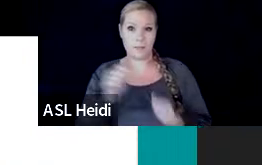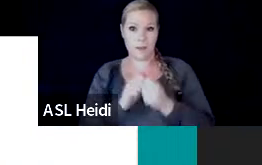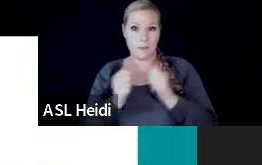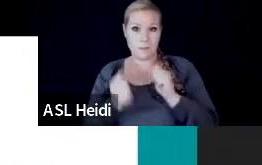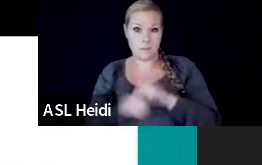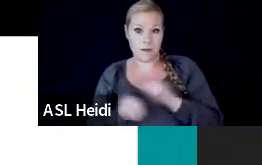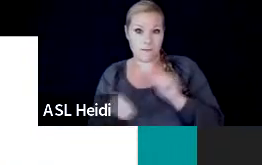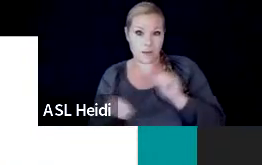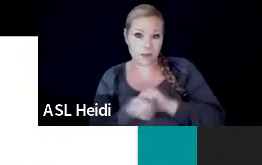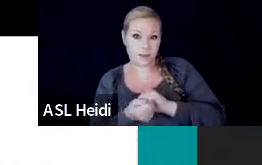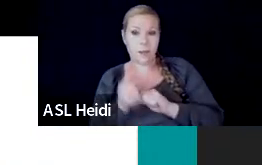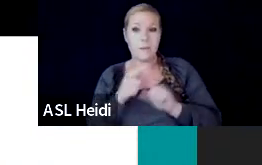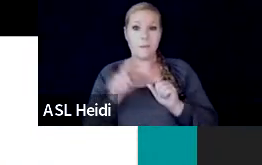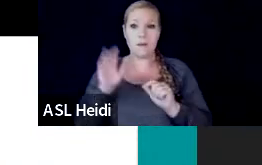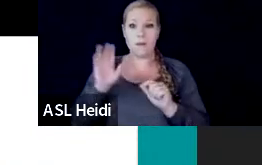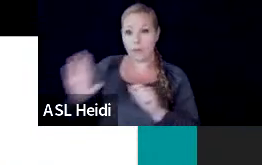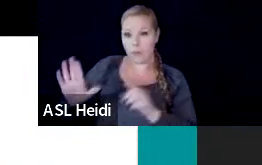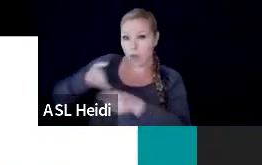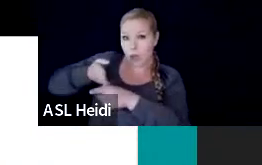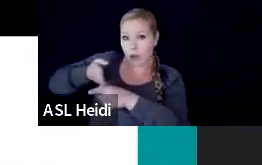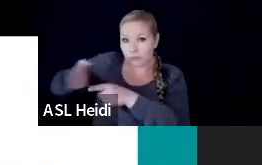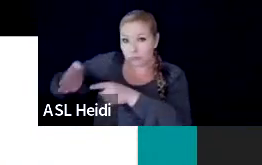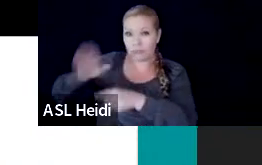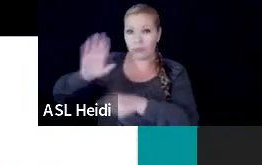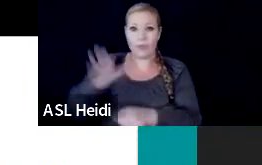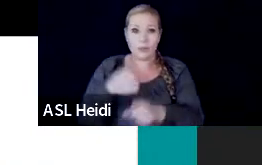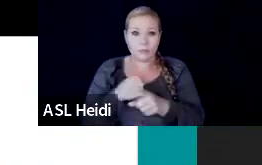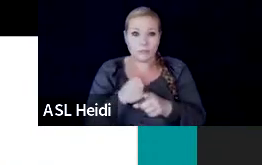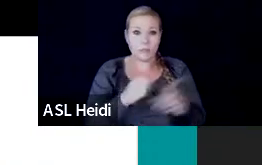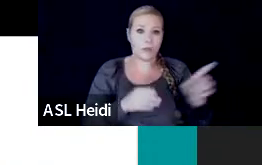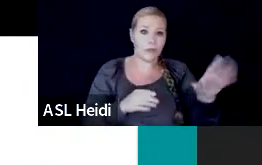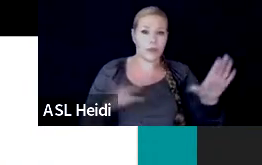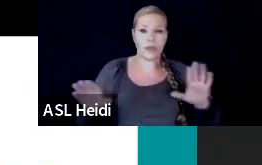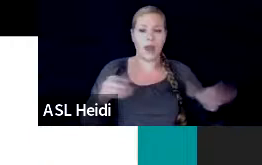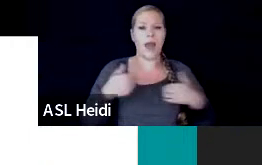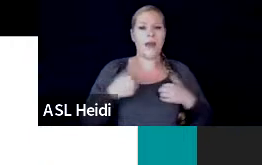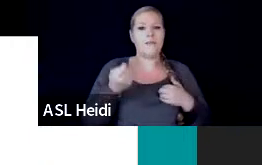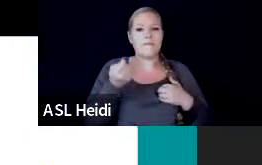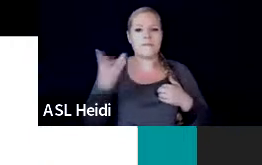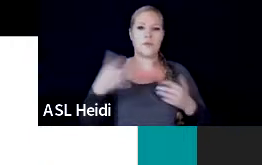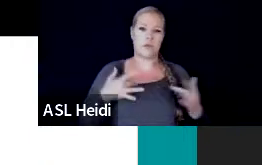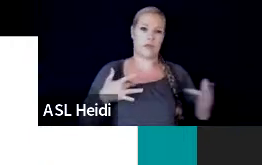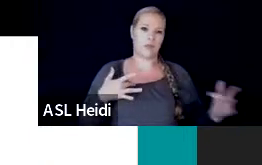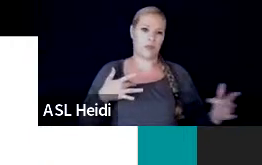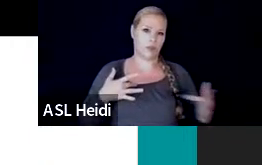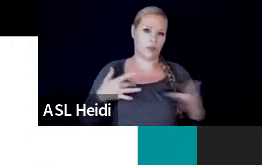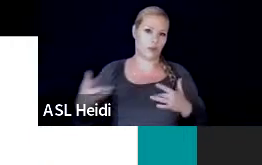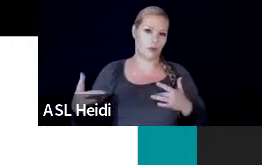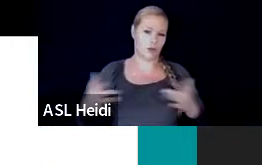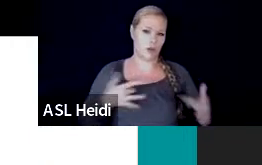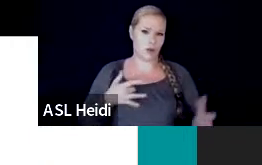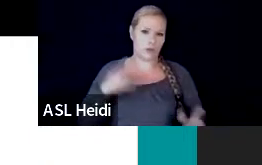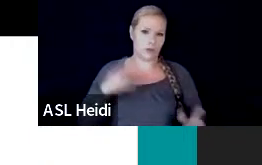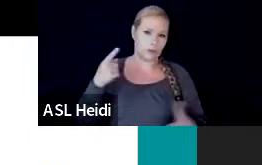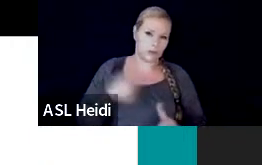several different areas of concern or additional specificity that they wanted to